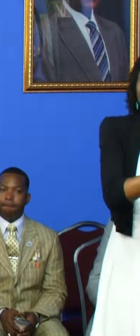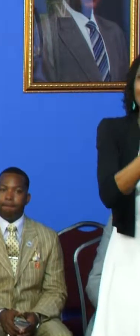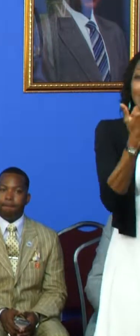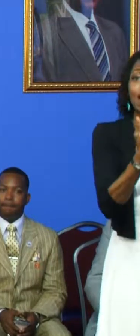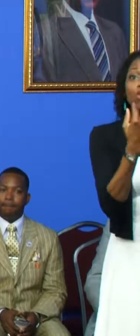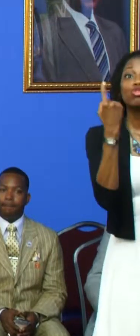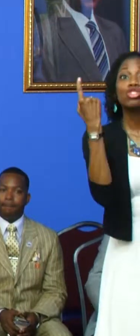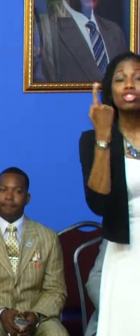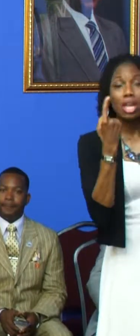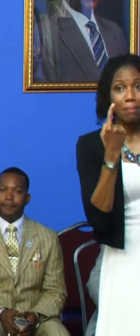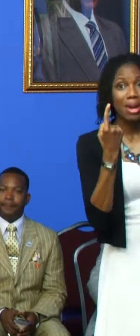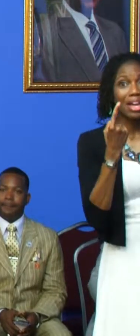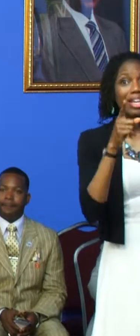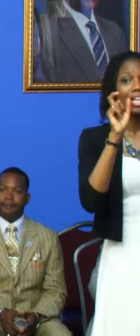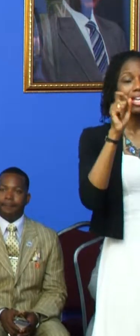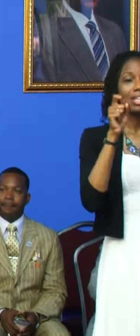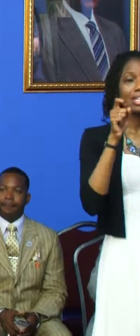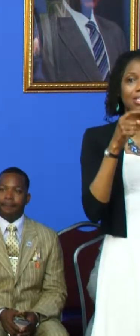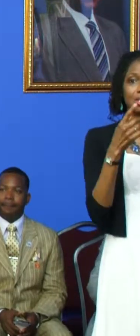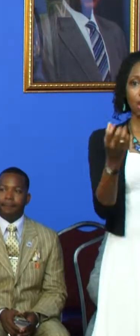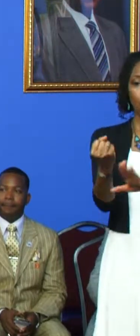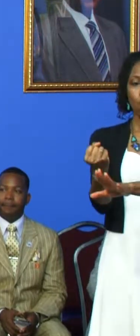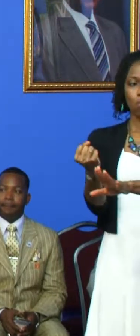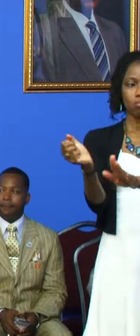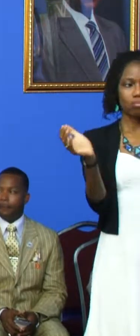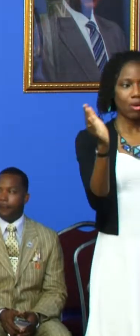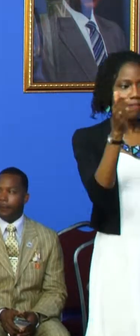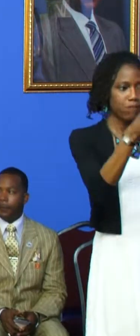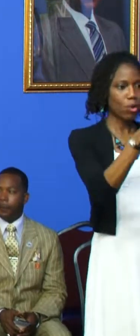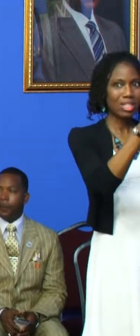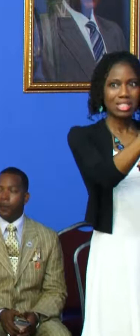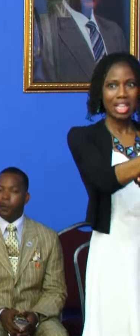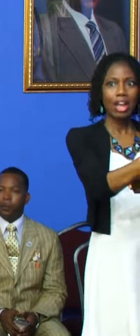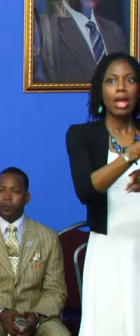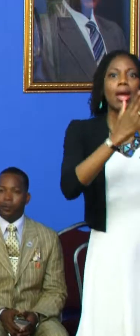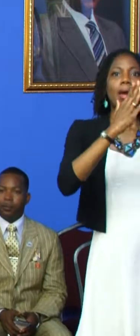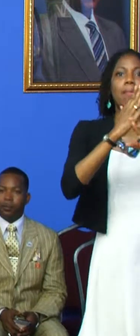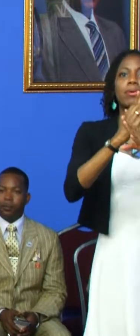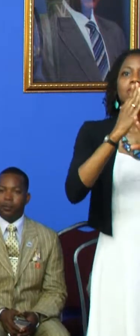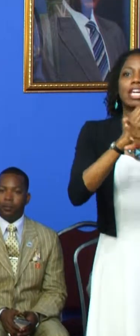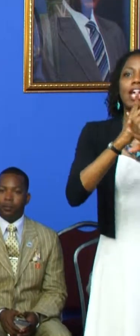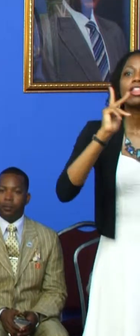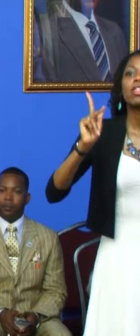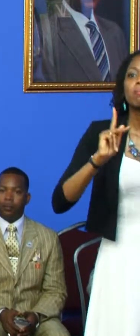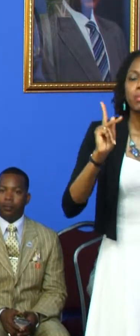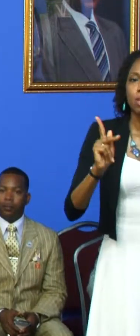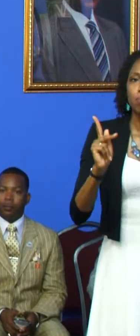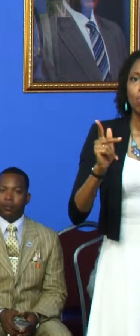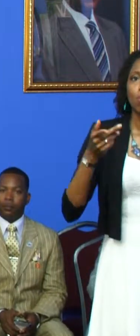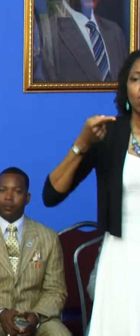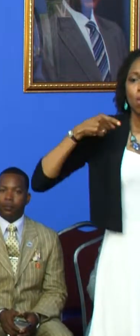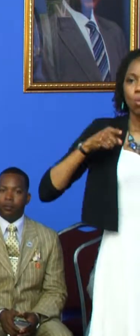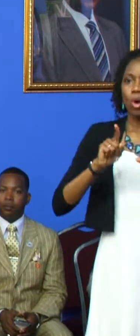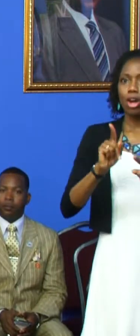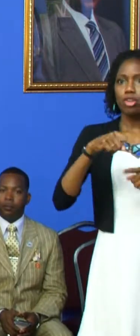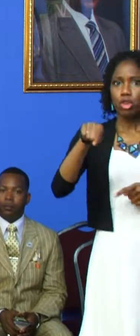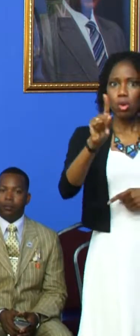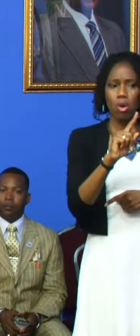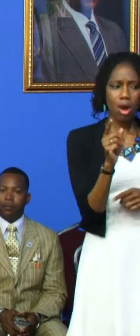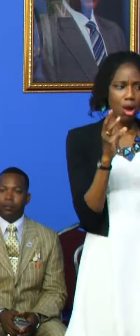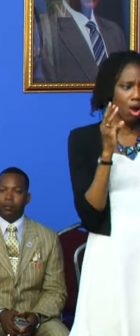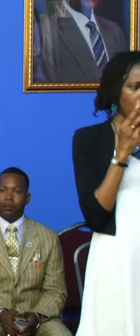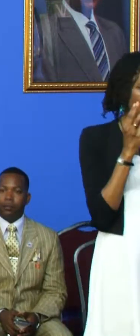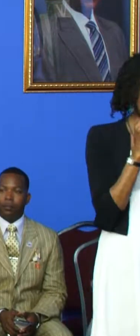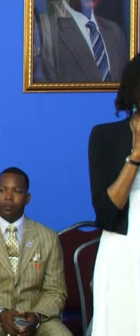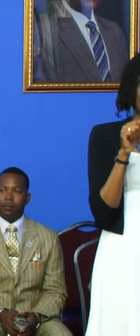Somebody got to stand up and protect the sheep. While y'all running around worried about whether